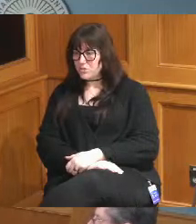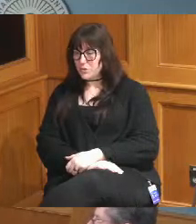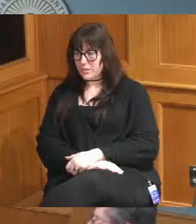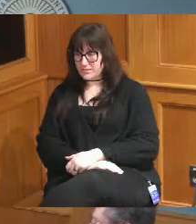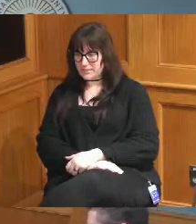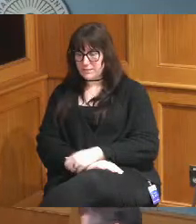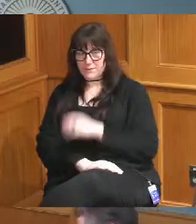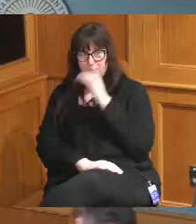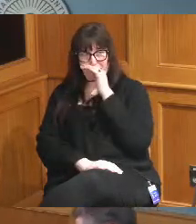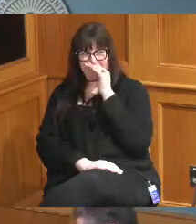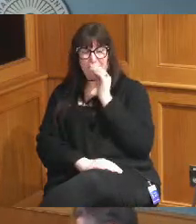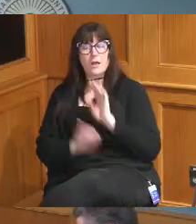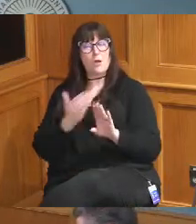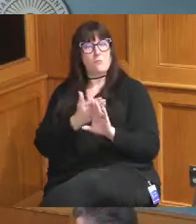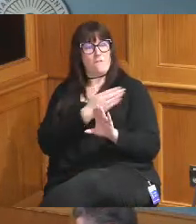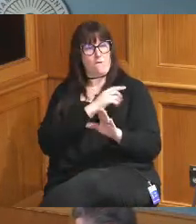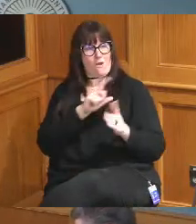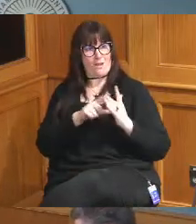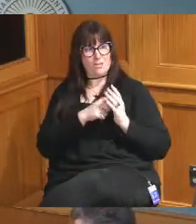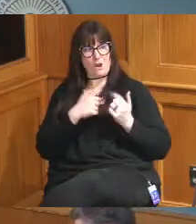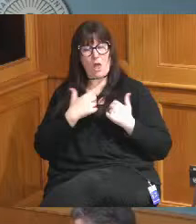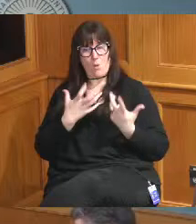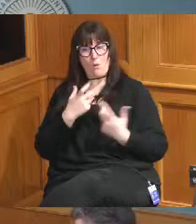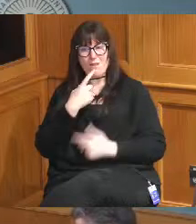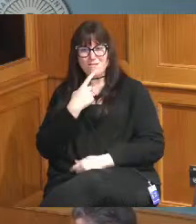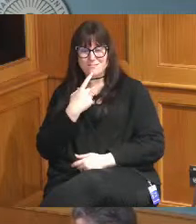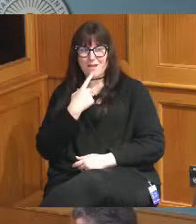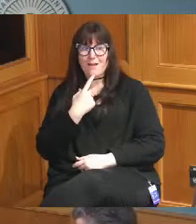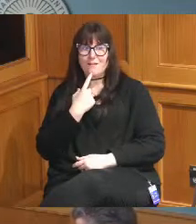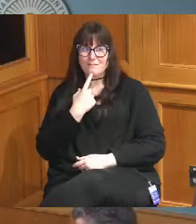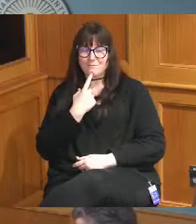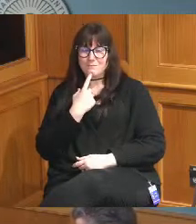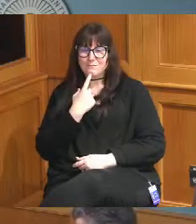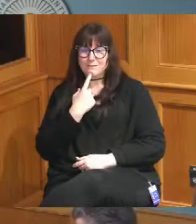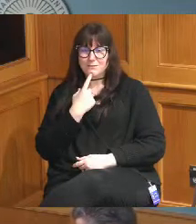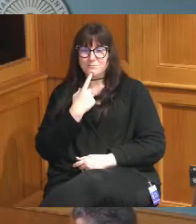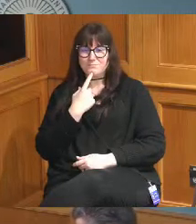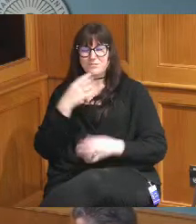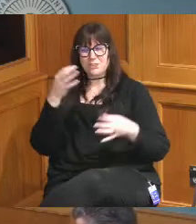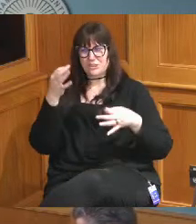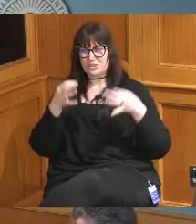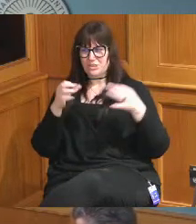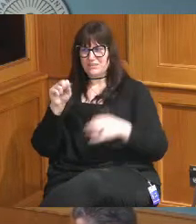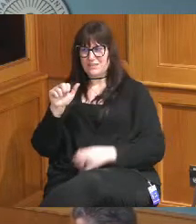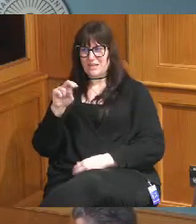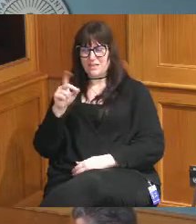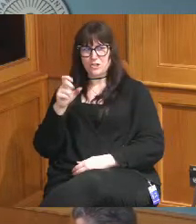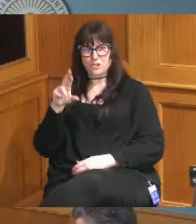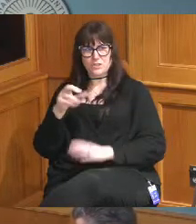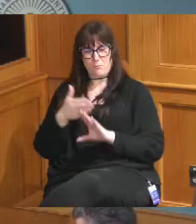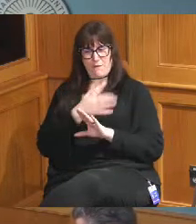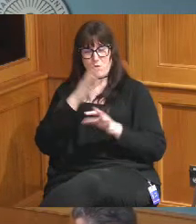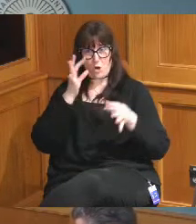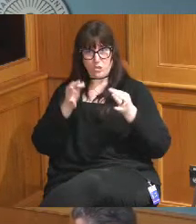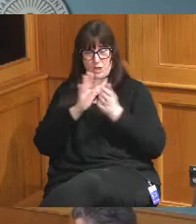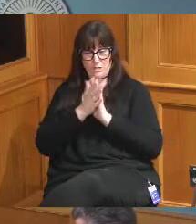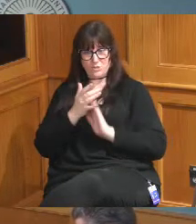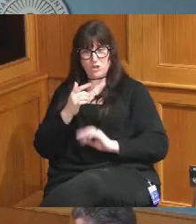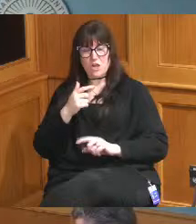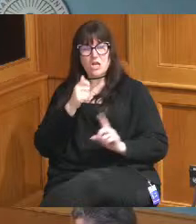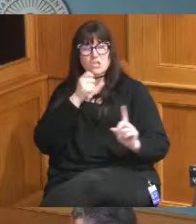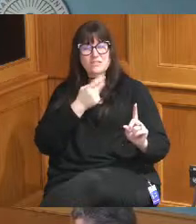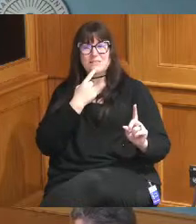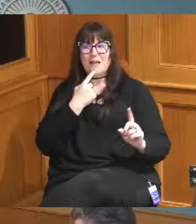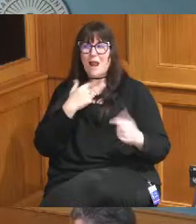Before I get into the proclamation, I just want to say that Judge Sanders, before she was a judge, she said, I'm going to do all this with drug